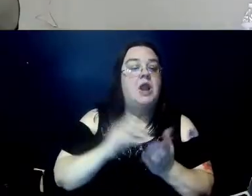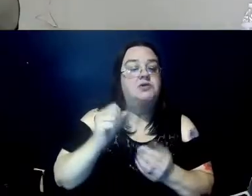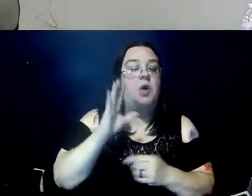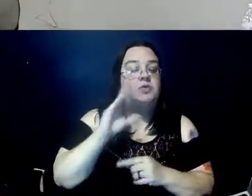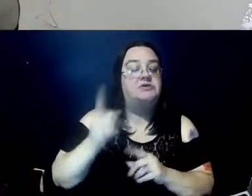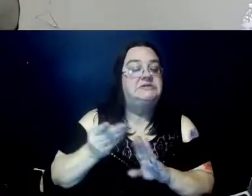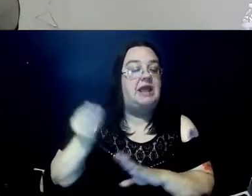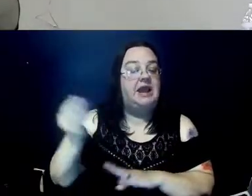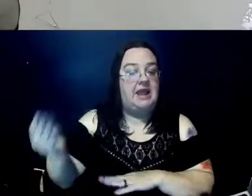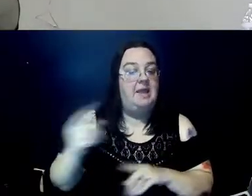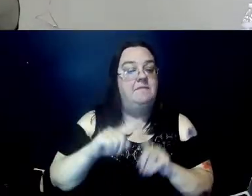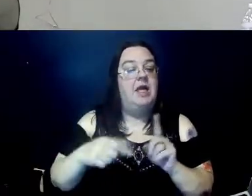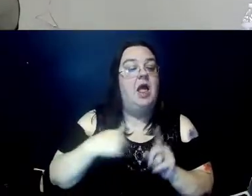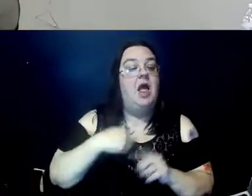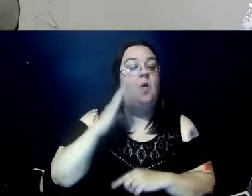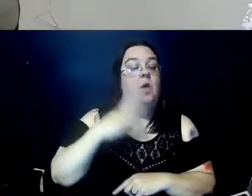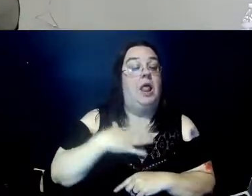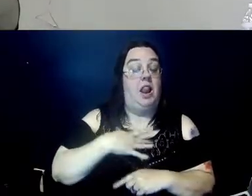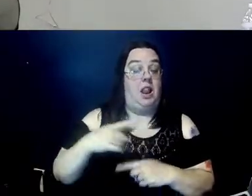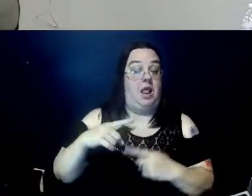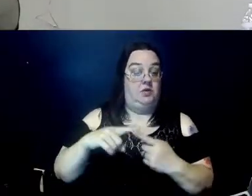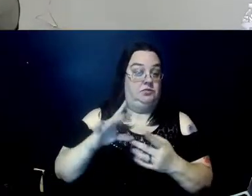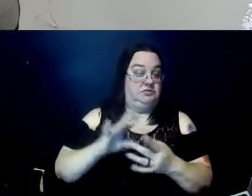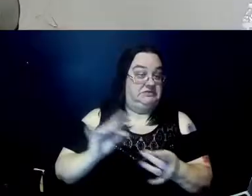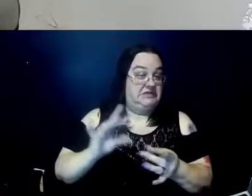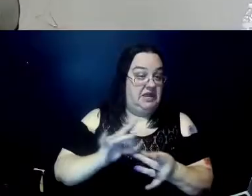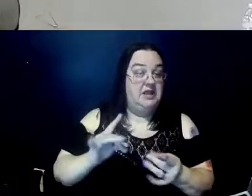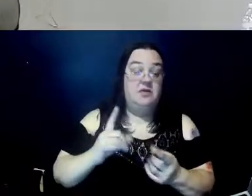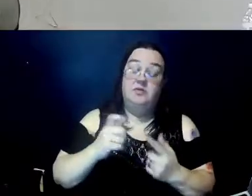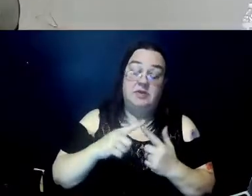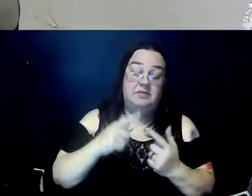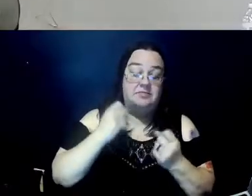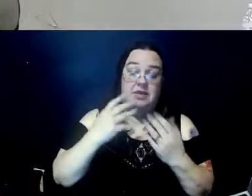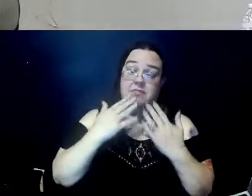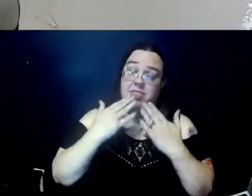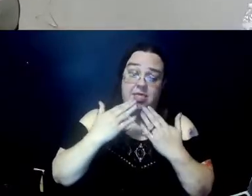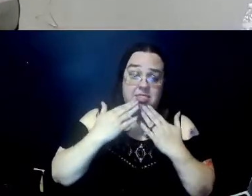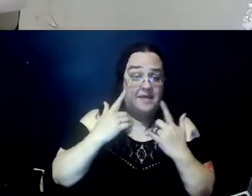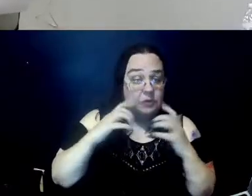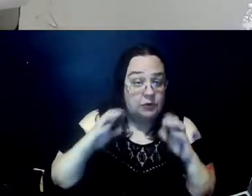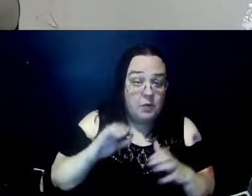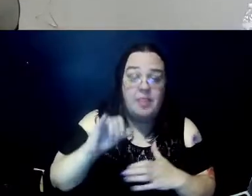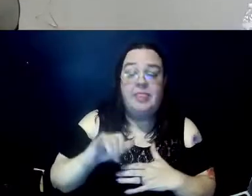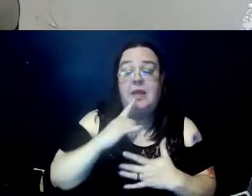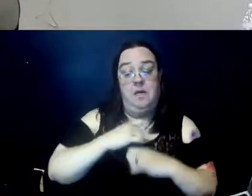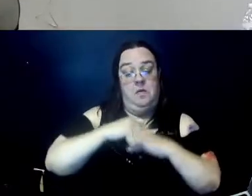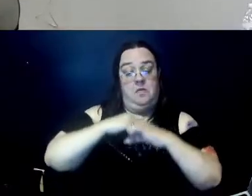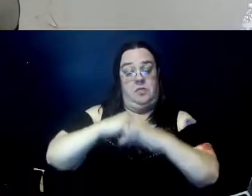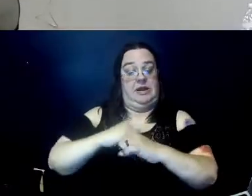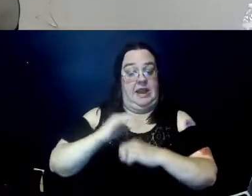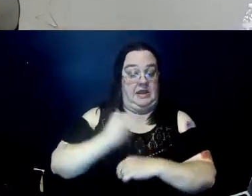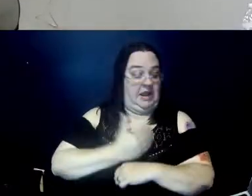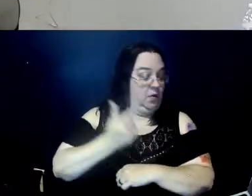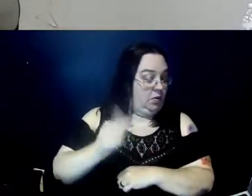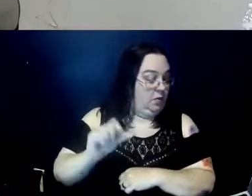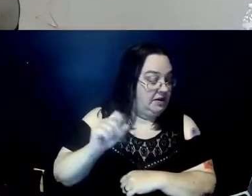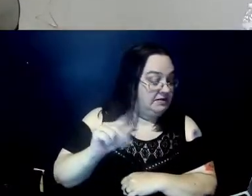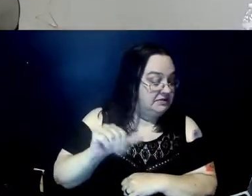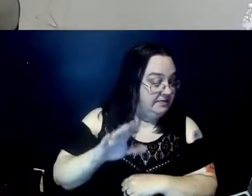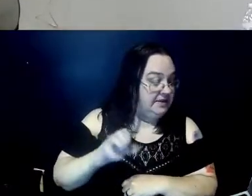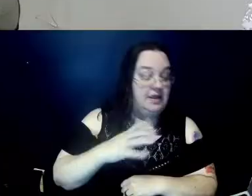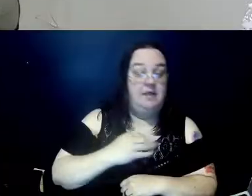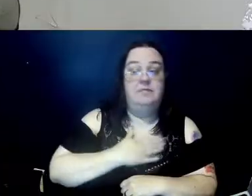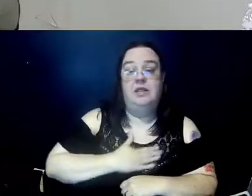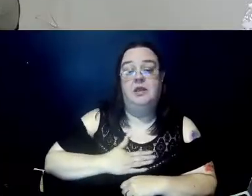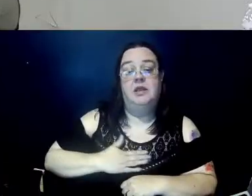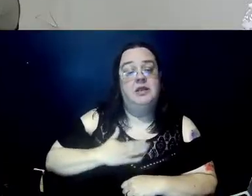in. But I would just say that thank you so much for doing this, for protecting our green space, and please, I